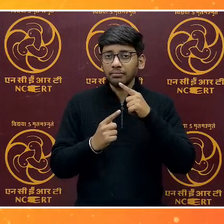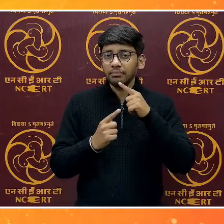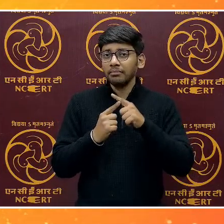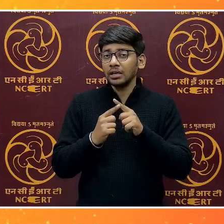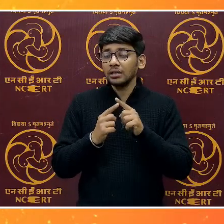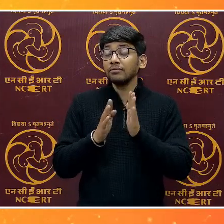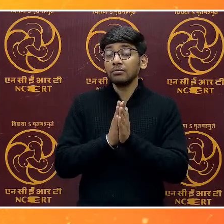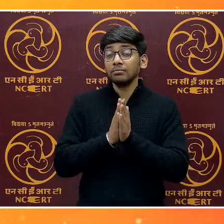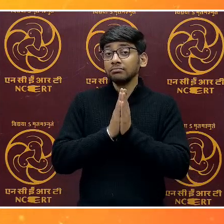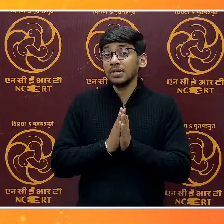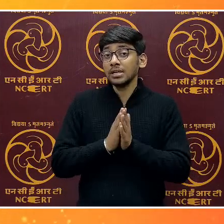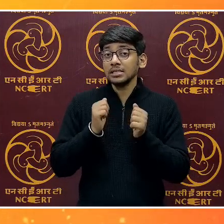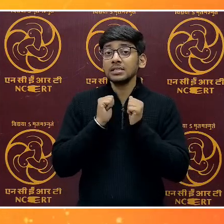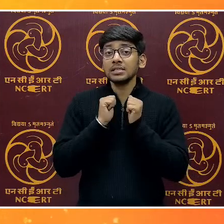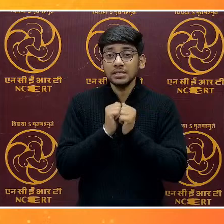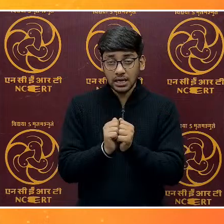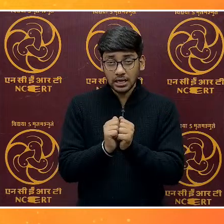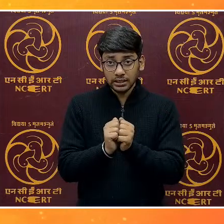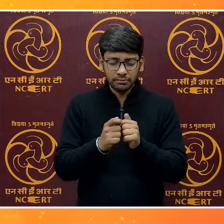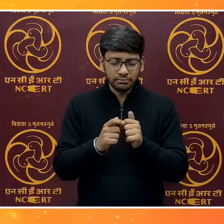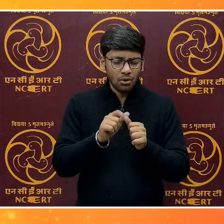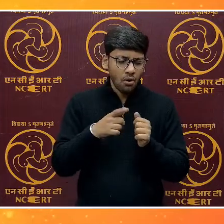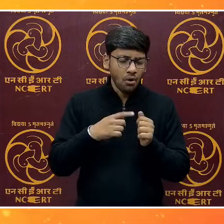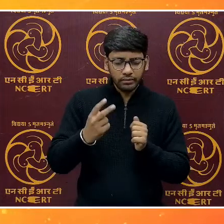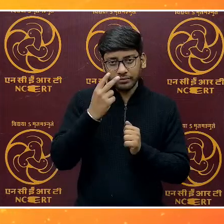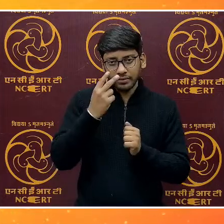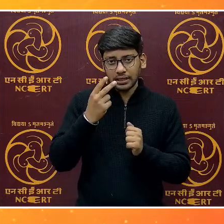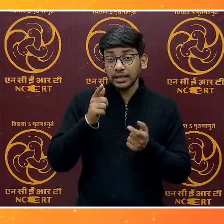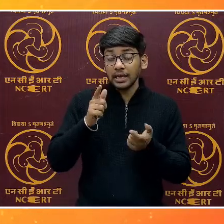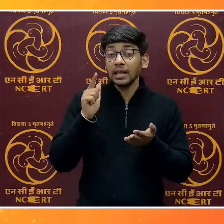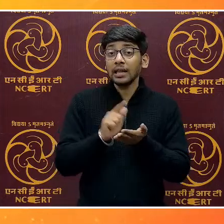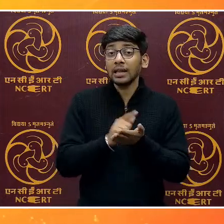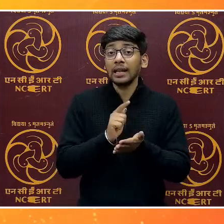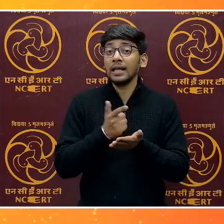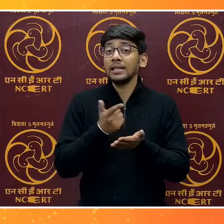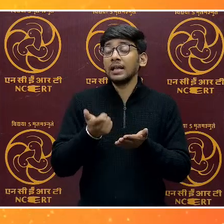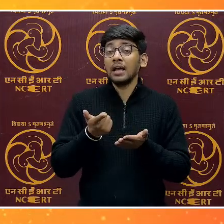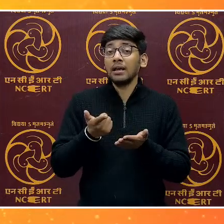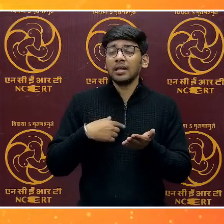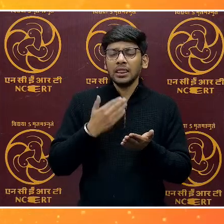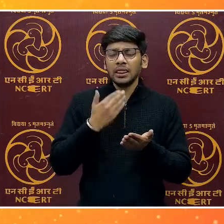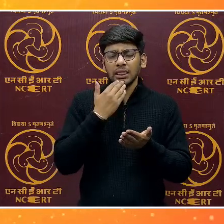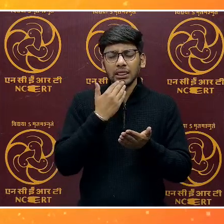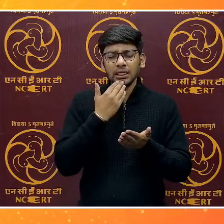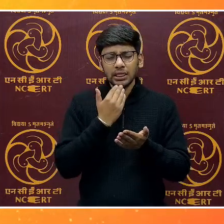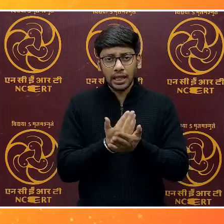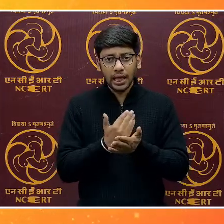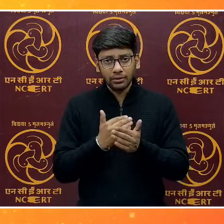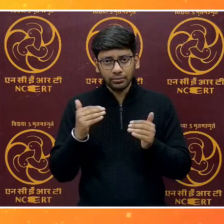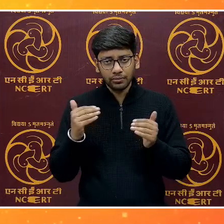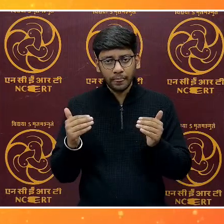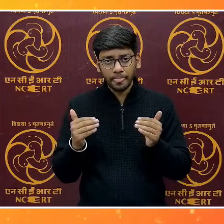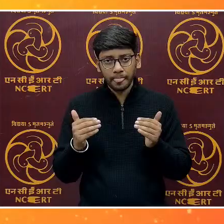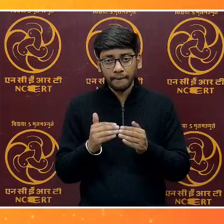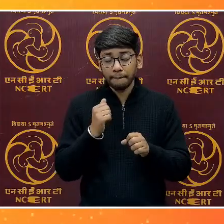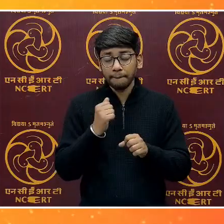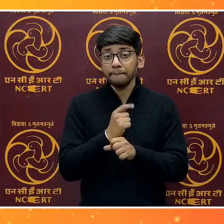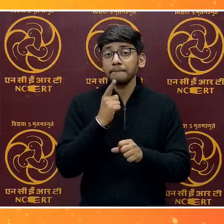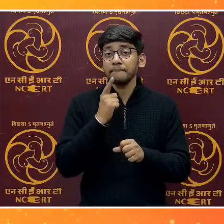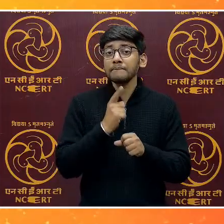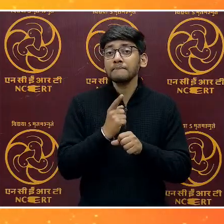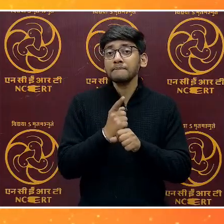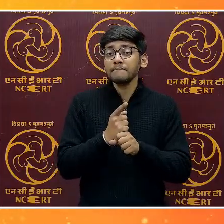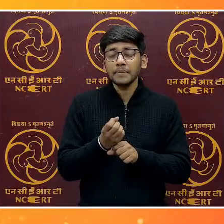prayer. So my dear viewers, that was all about this chapter, and I must thank our guest because she taught me how day and night